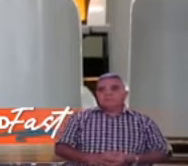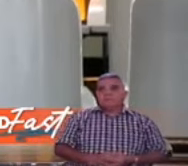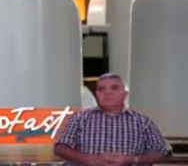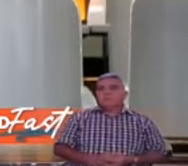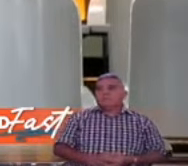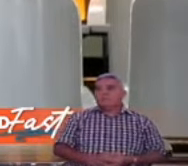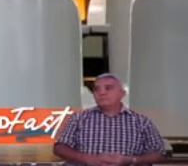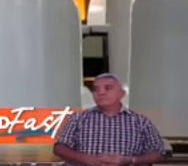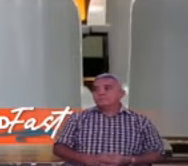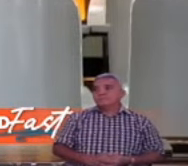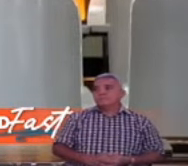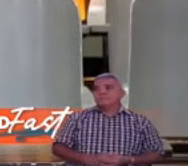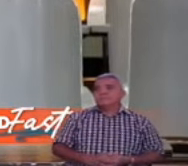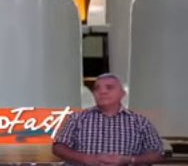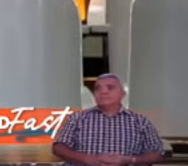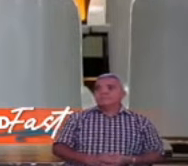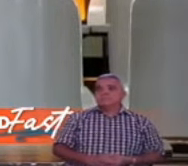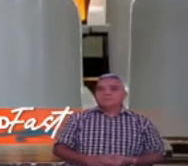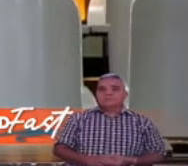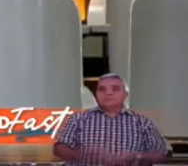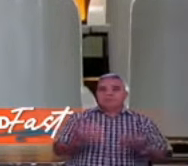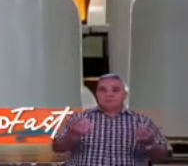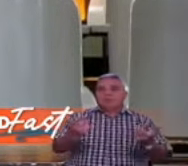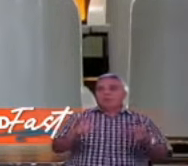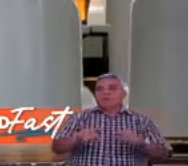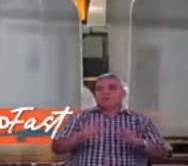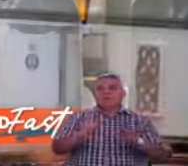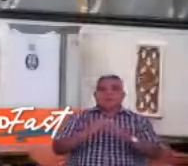amen. Praise God. We have a baptism